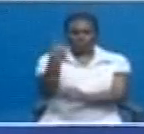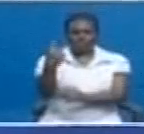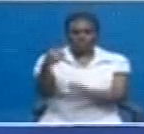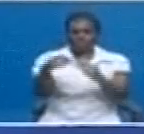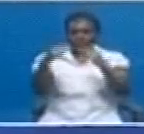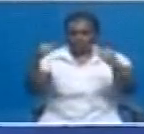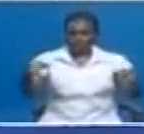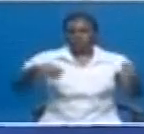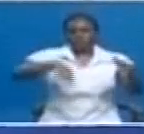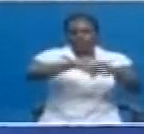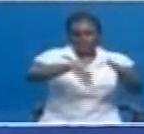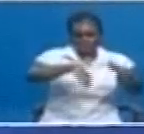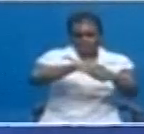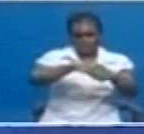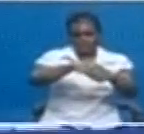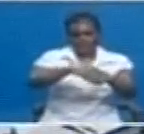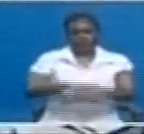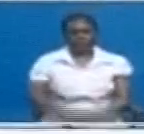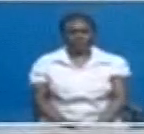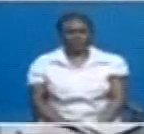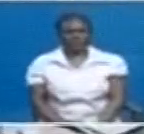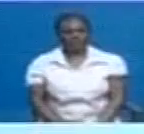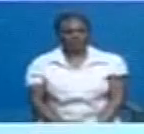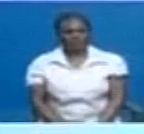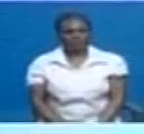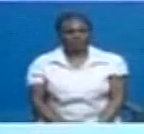rivals soccer's World Cup. Lynn Washira, KTN.